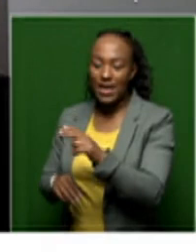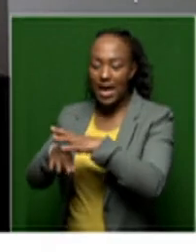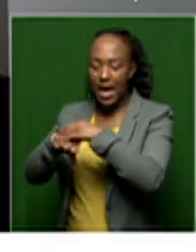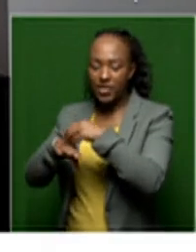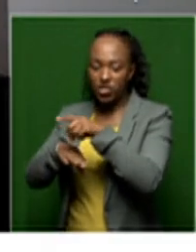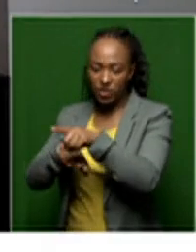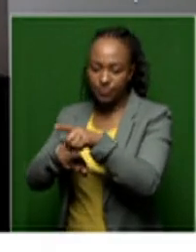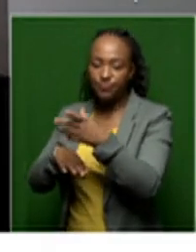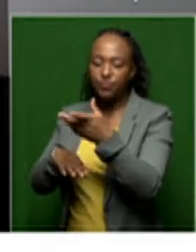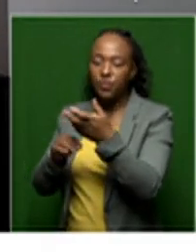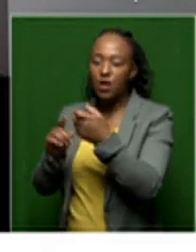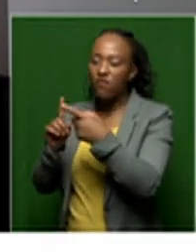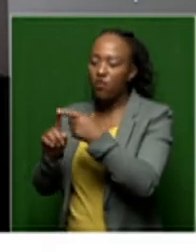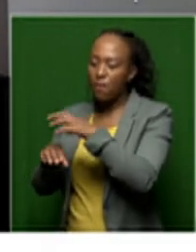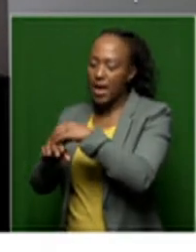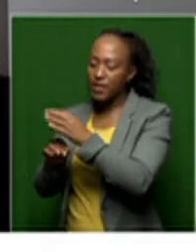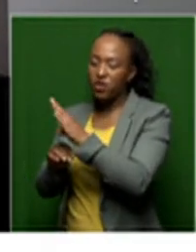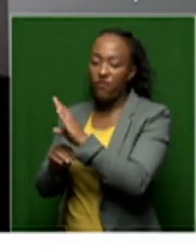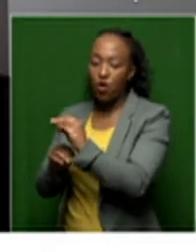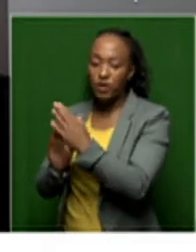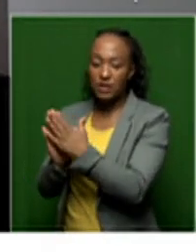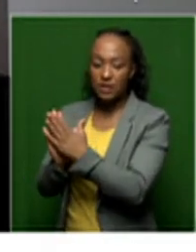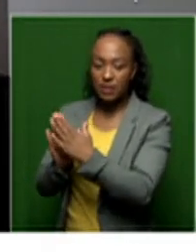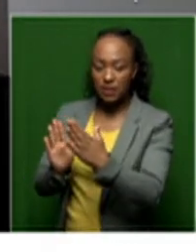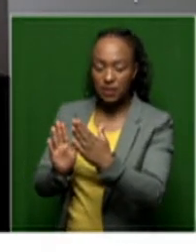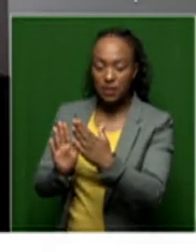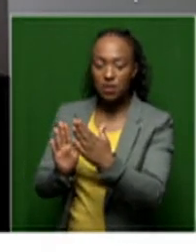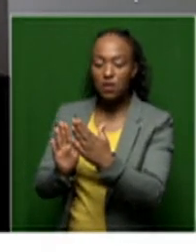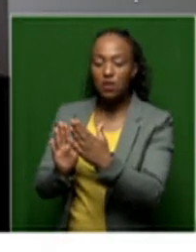We did speak about from the age of 40, you should go for an annual